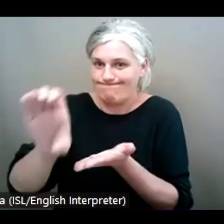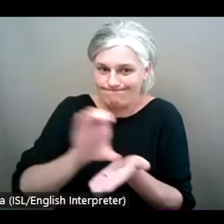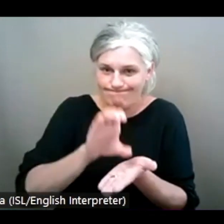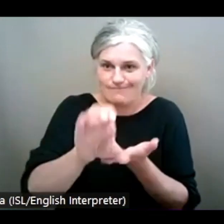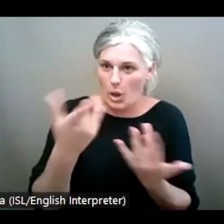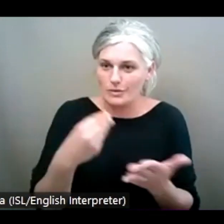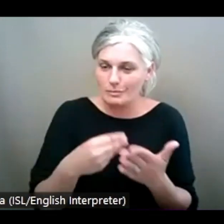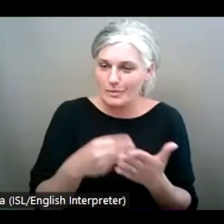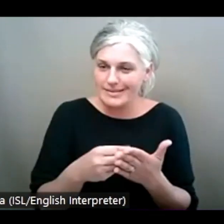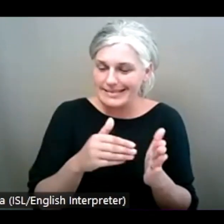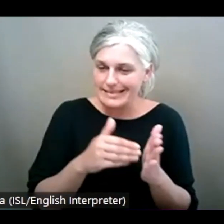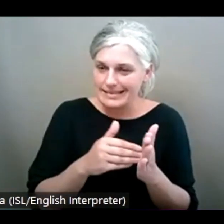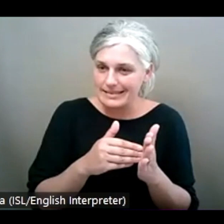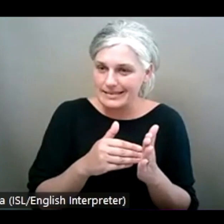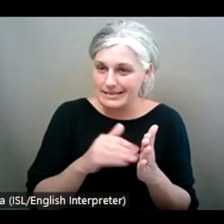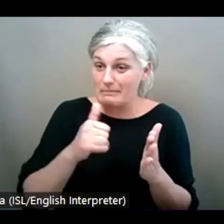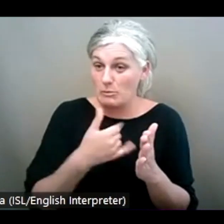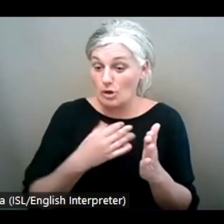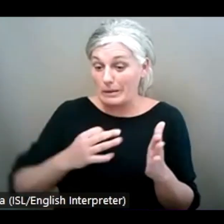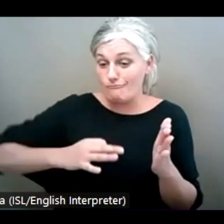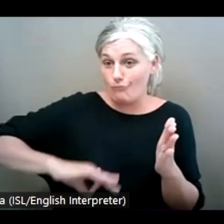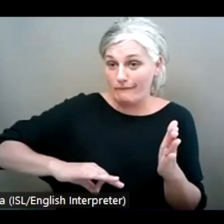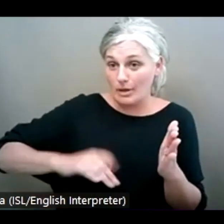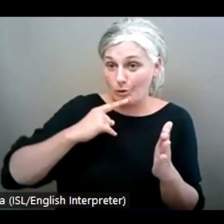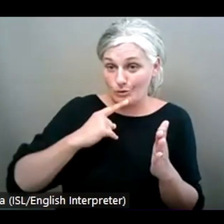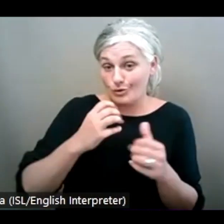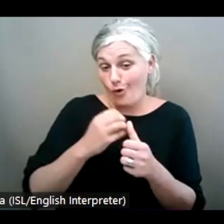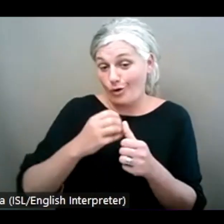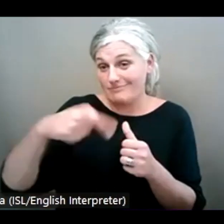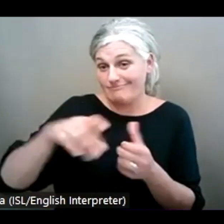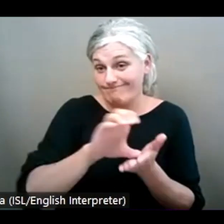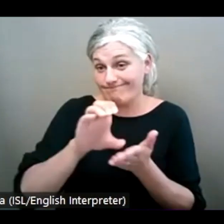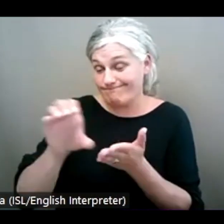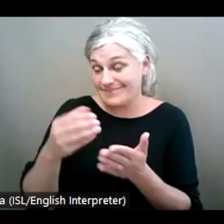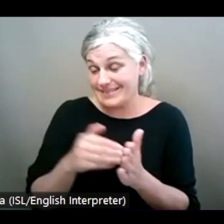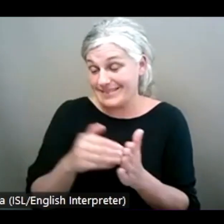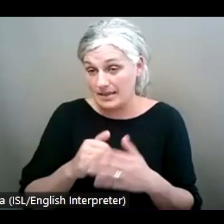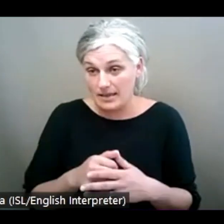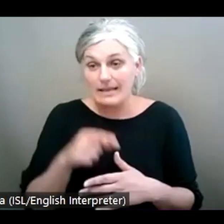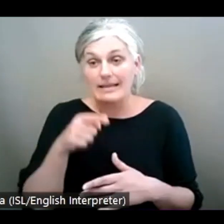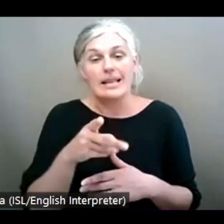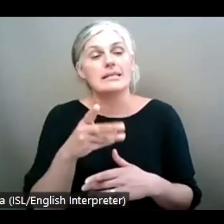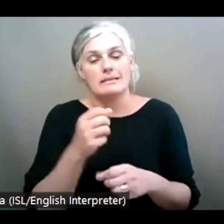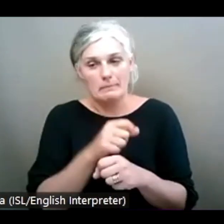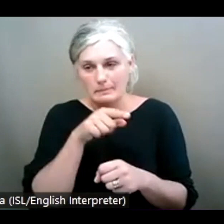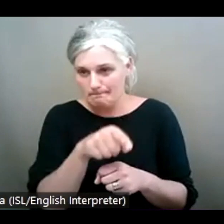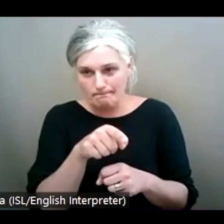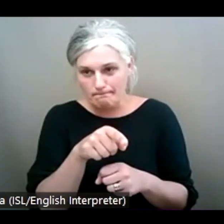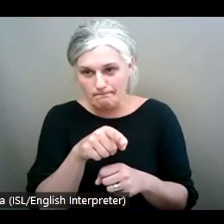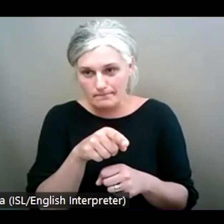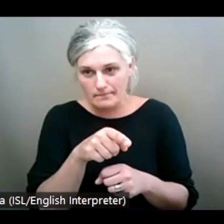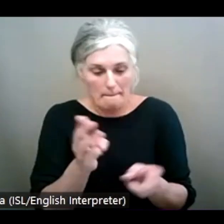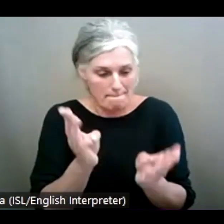money involved. And it may not be profits, but it's somewhere else. And that's what it's about. It's